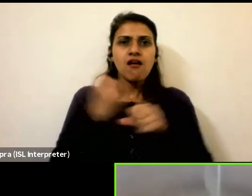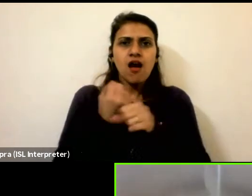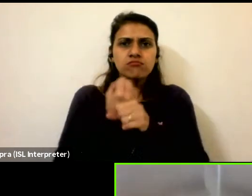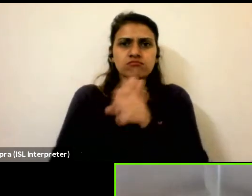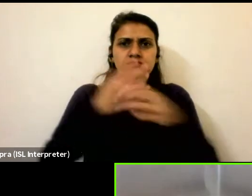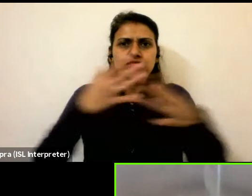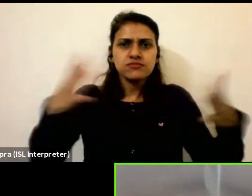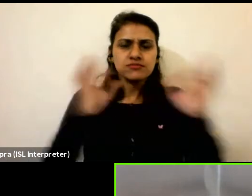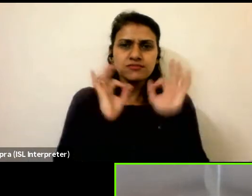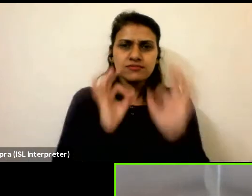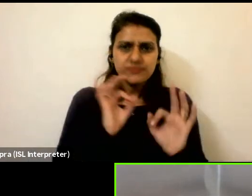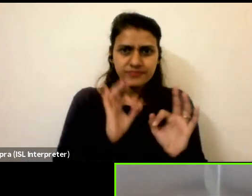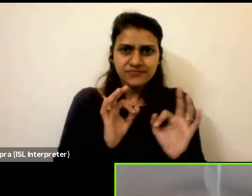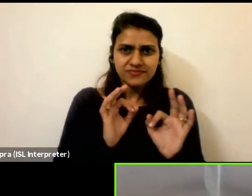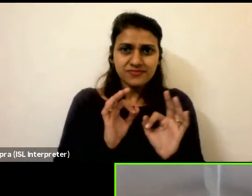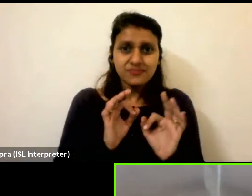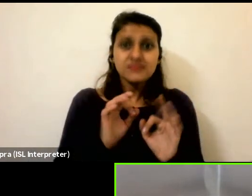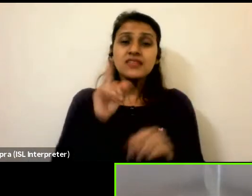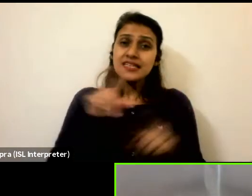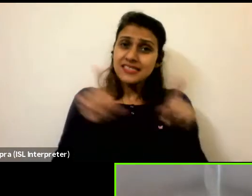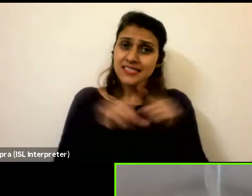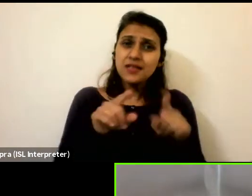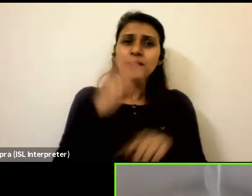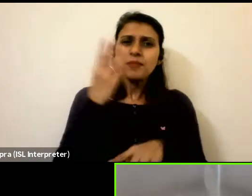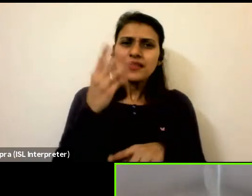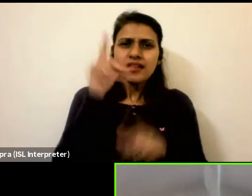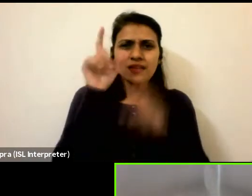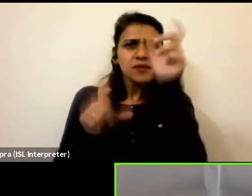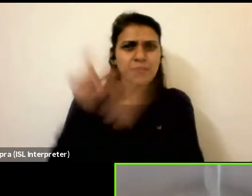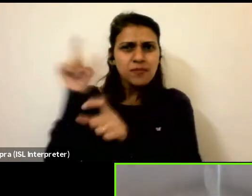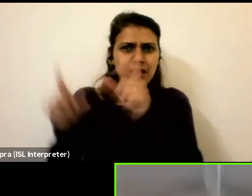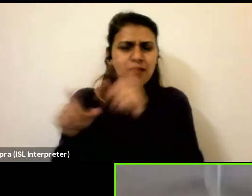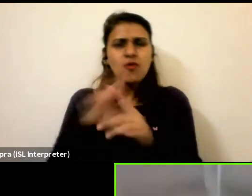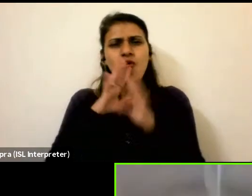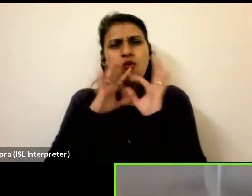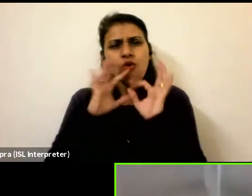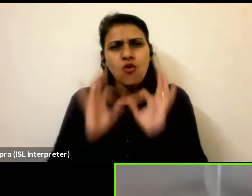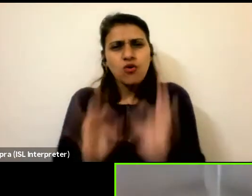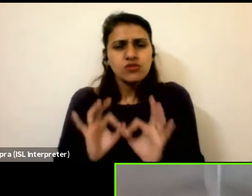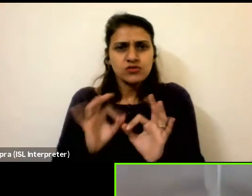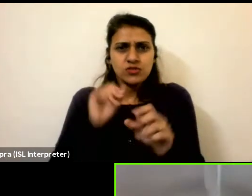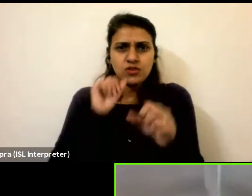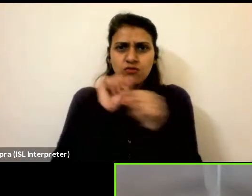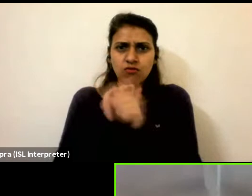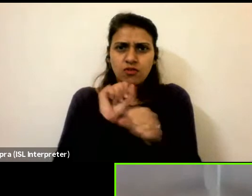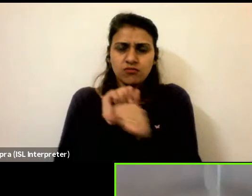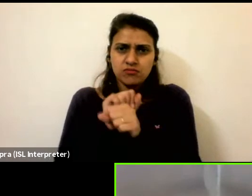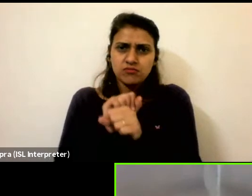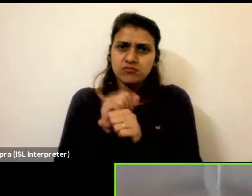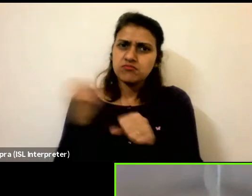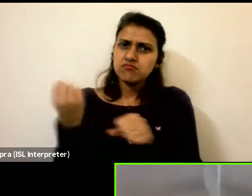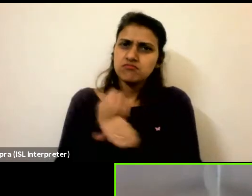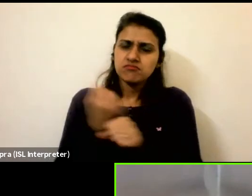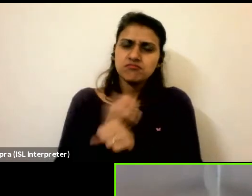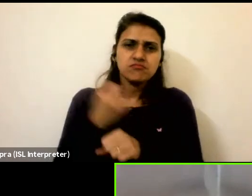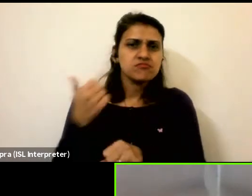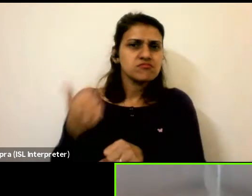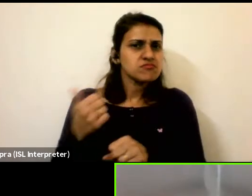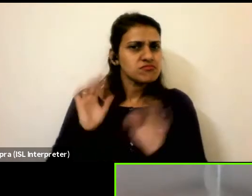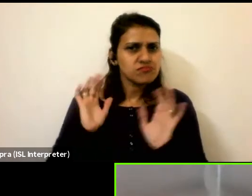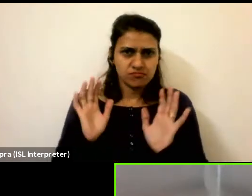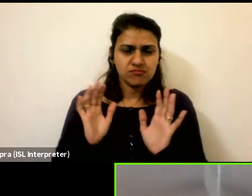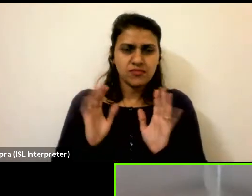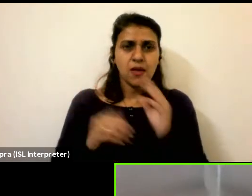the three especially able people actually topped my written test that year